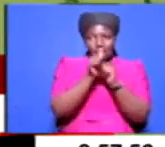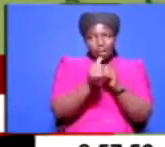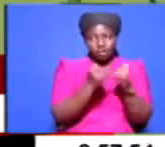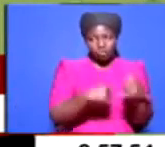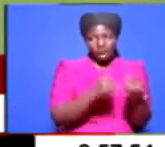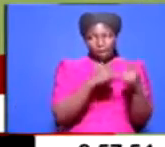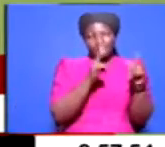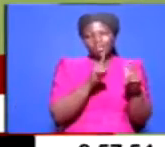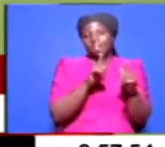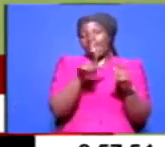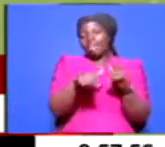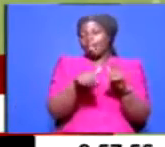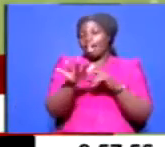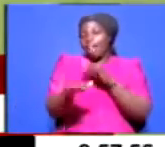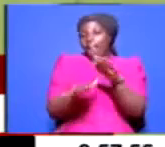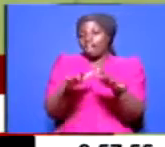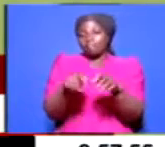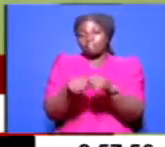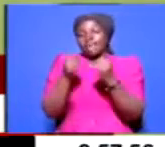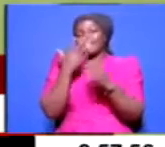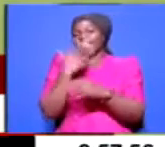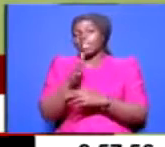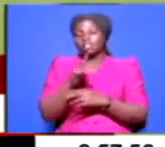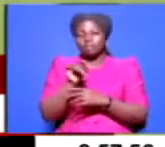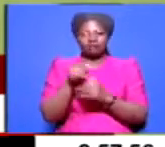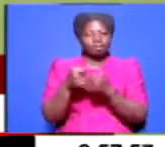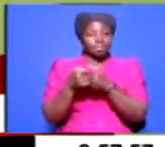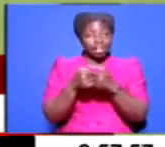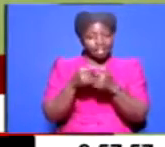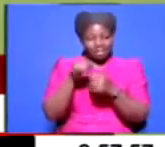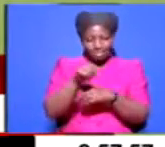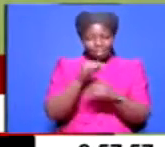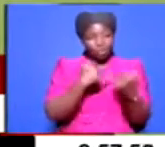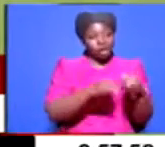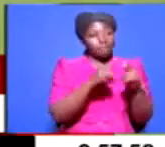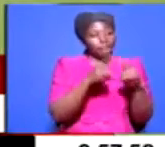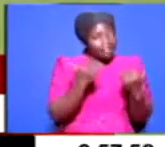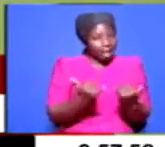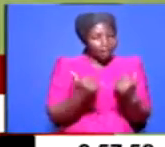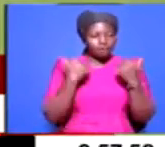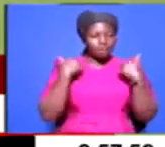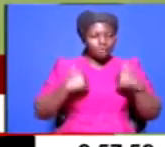ikanisumbua injury. Hiyo ndio ilikuwa challenge kwa hiyo trials. Sasa niko ngangari